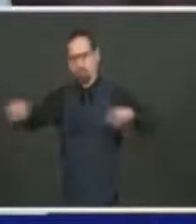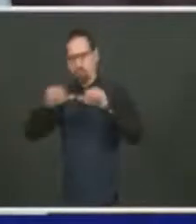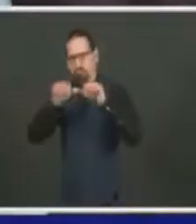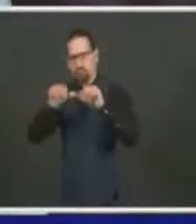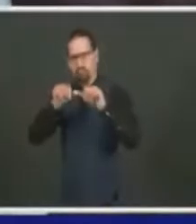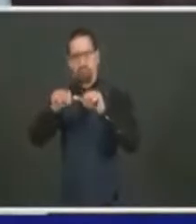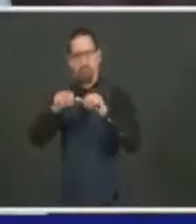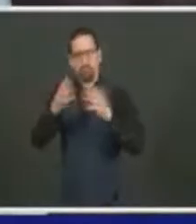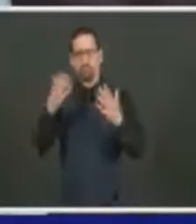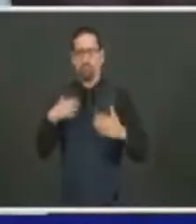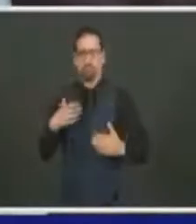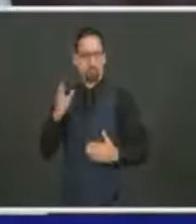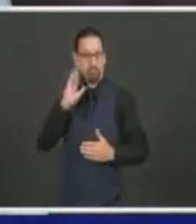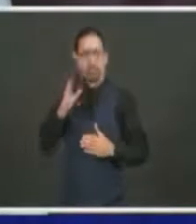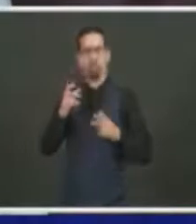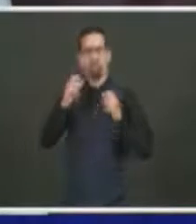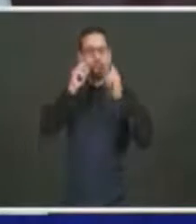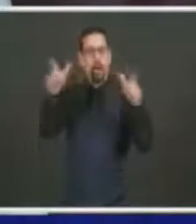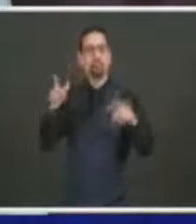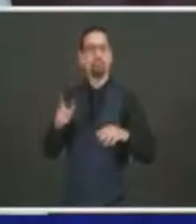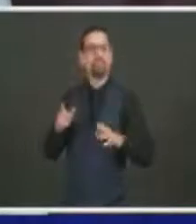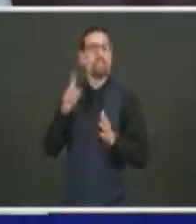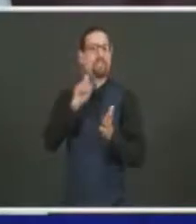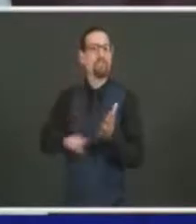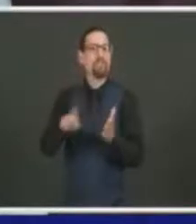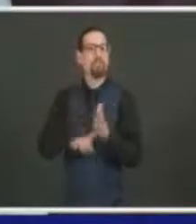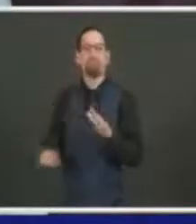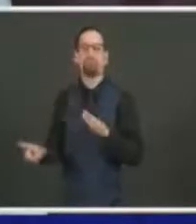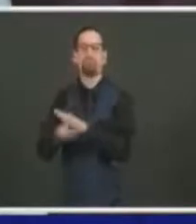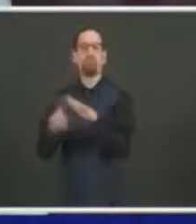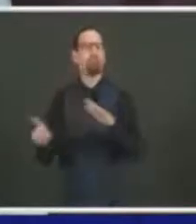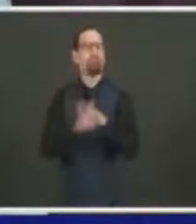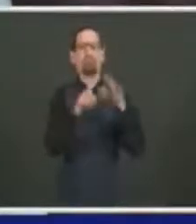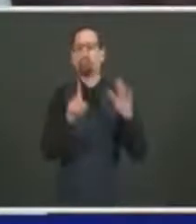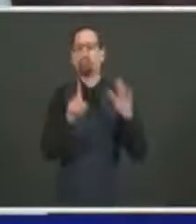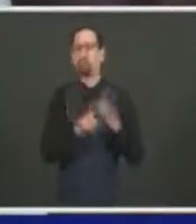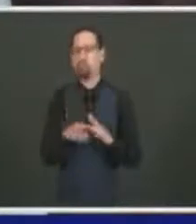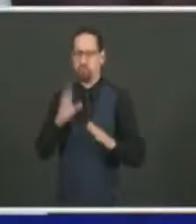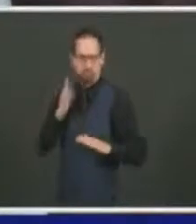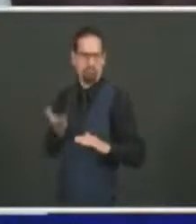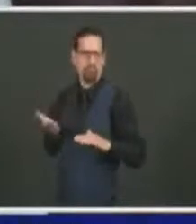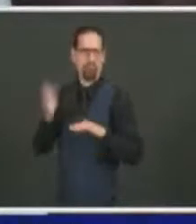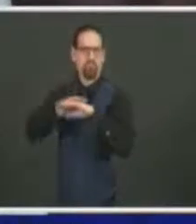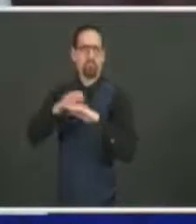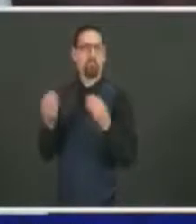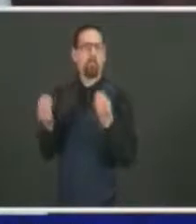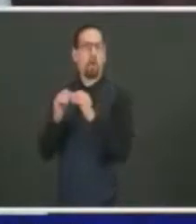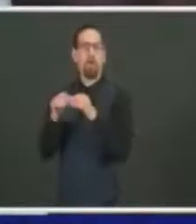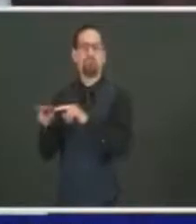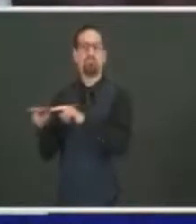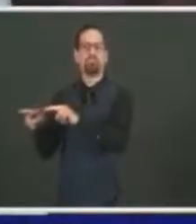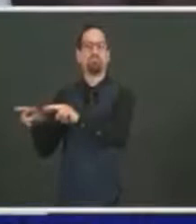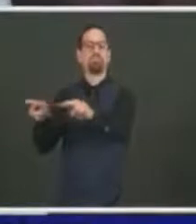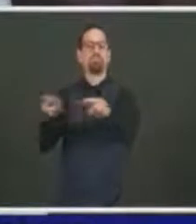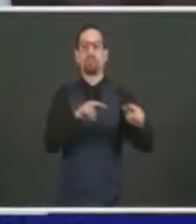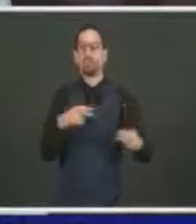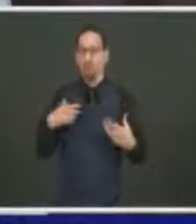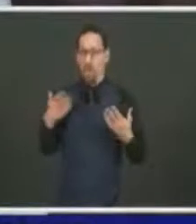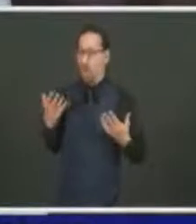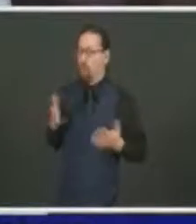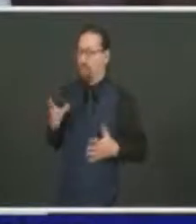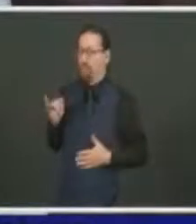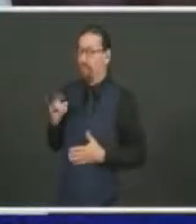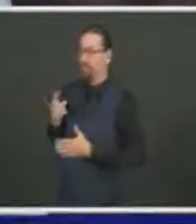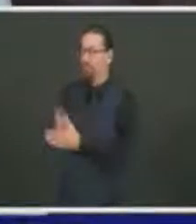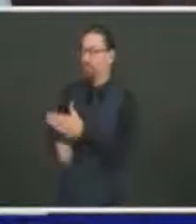comply, we're asking you to comply. In some instances, we have fined people, but it is, I believe,